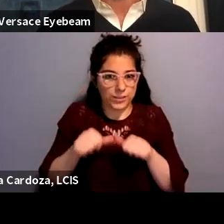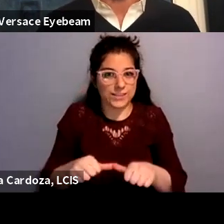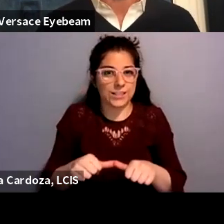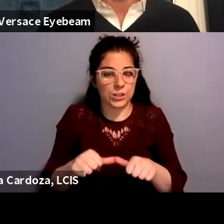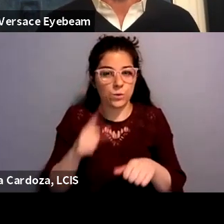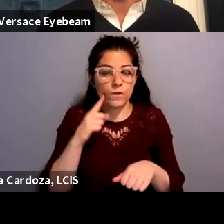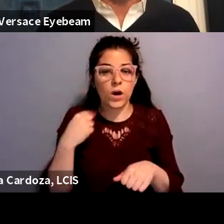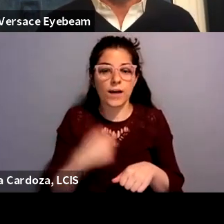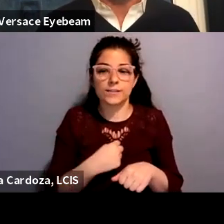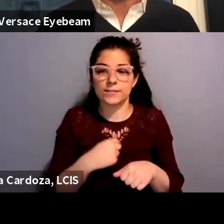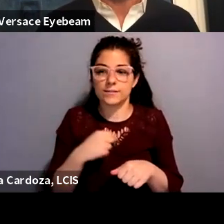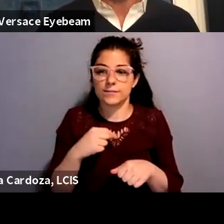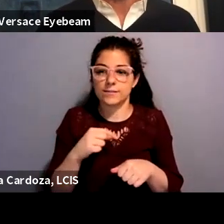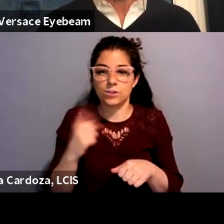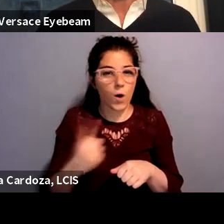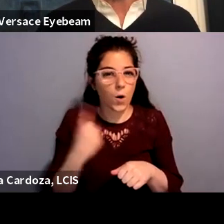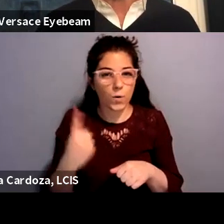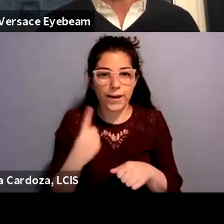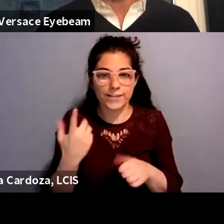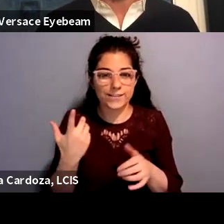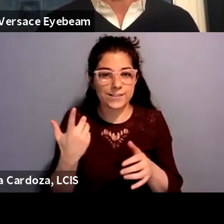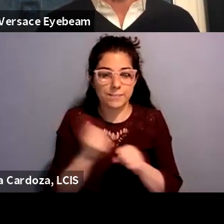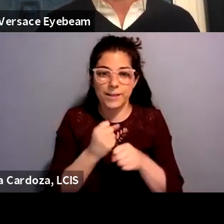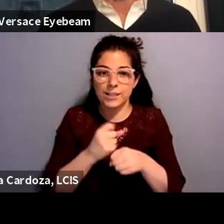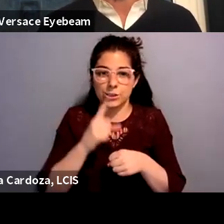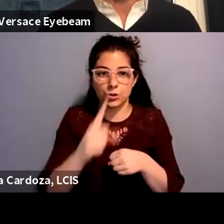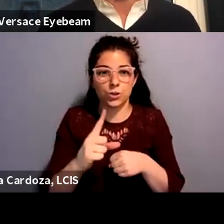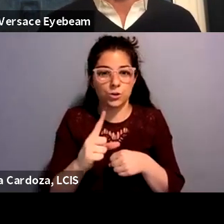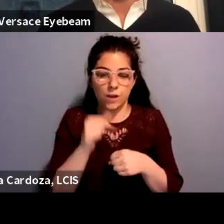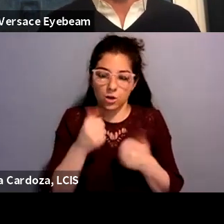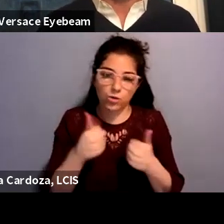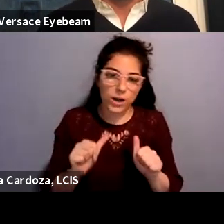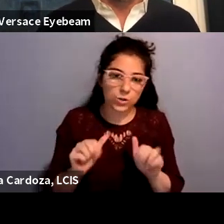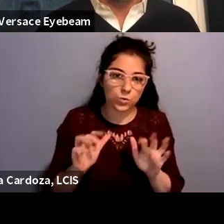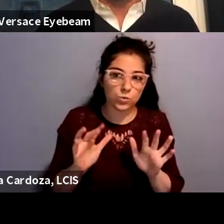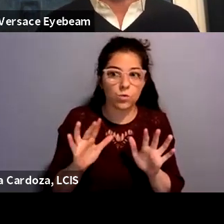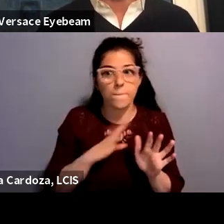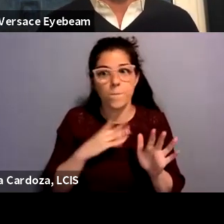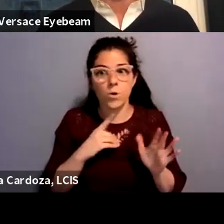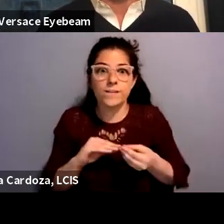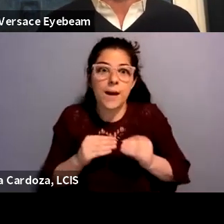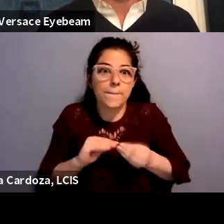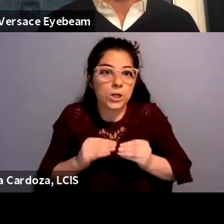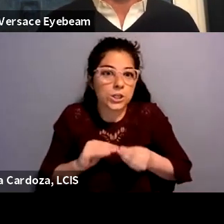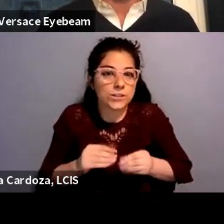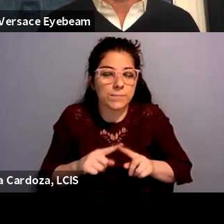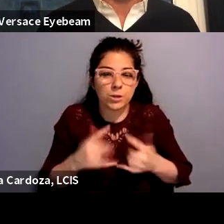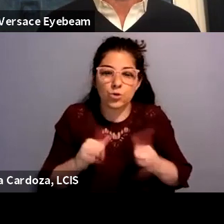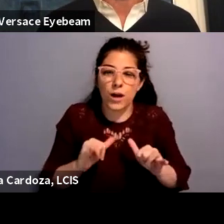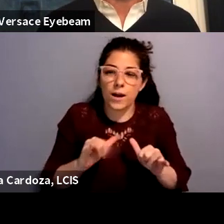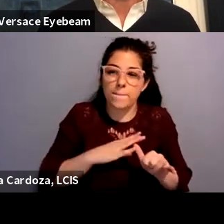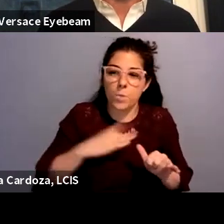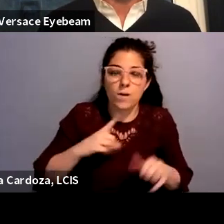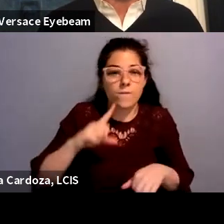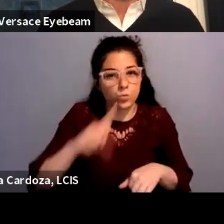us, basic governance is always making sure that we're not trying to grow a board of numbers, but we're trying to grow a board of